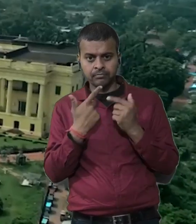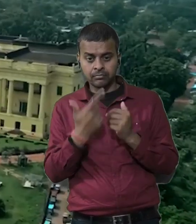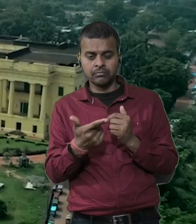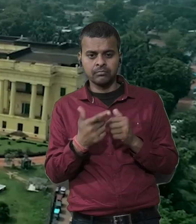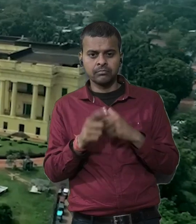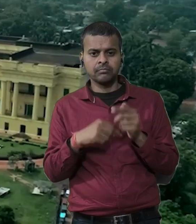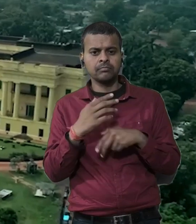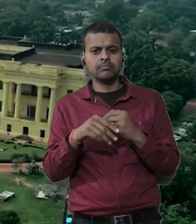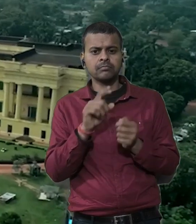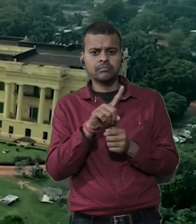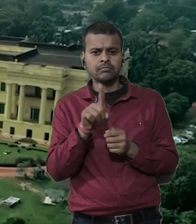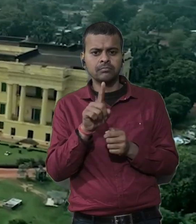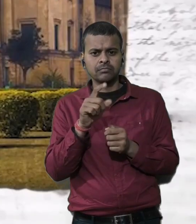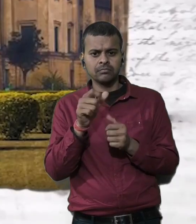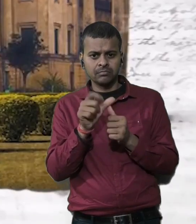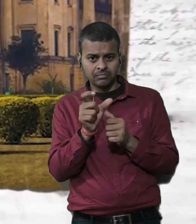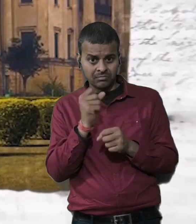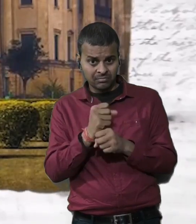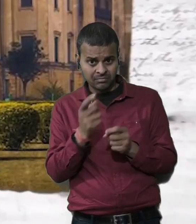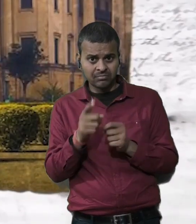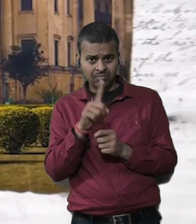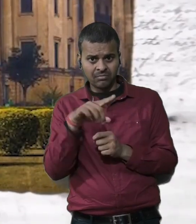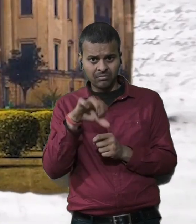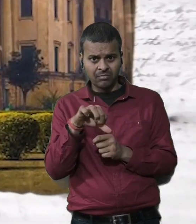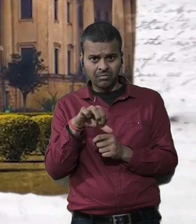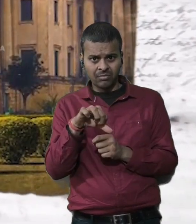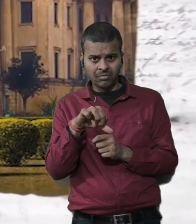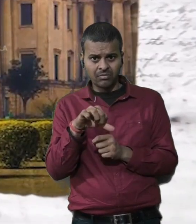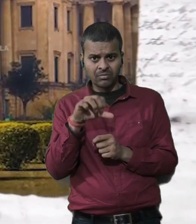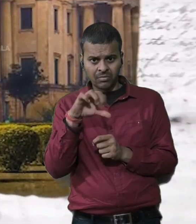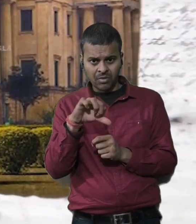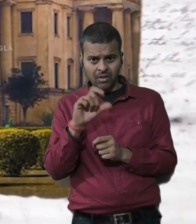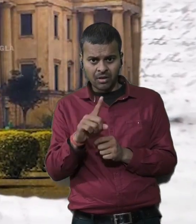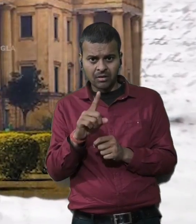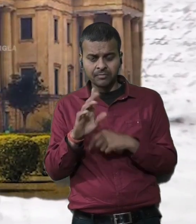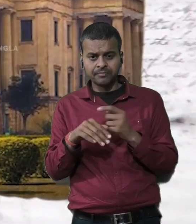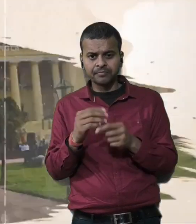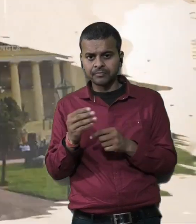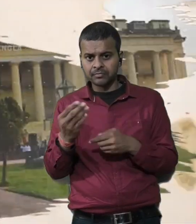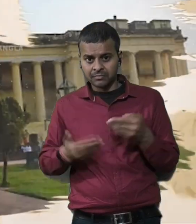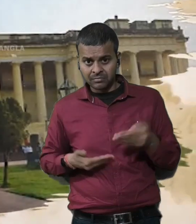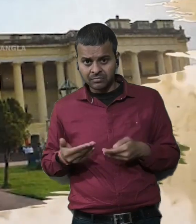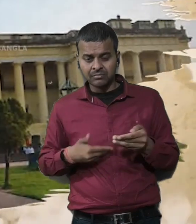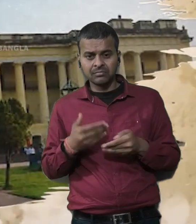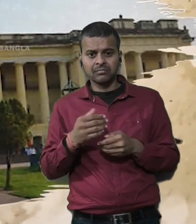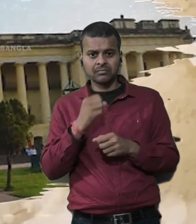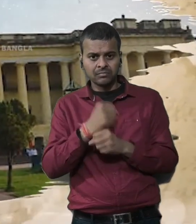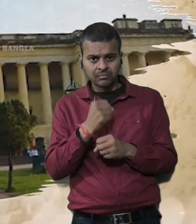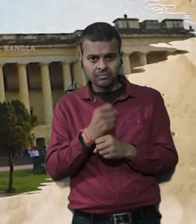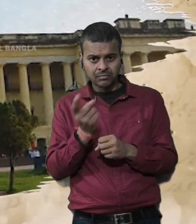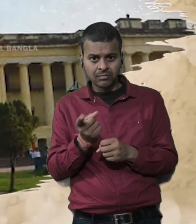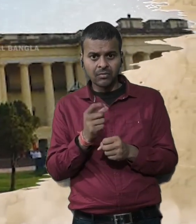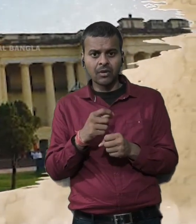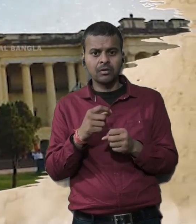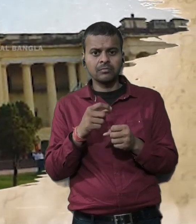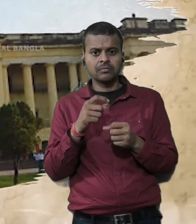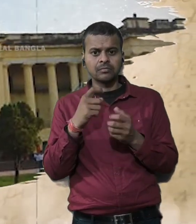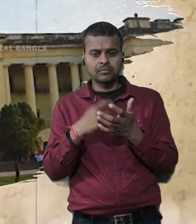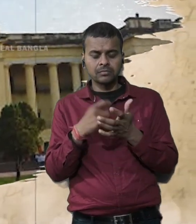The palace was declared as Monument of National Importance in 1985 and later, on 11